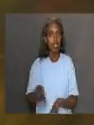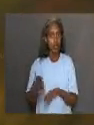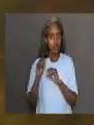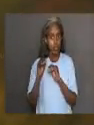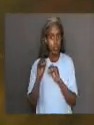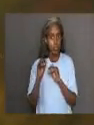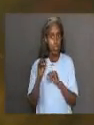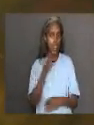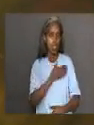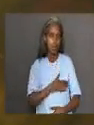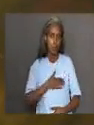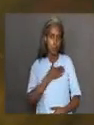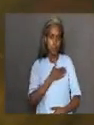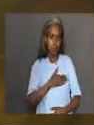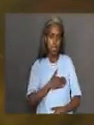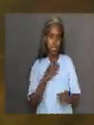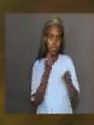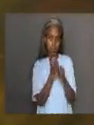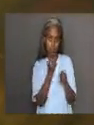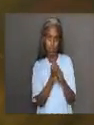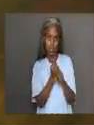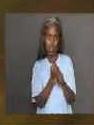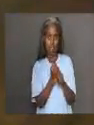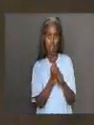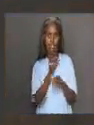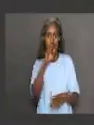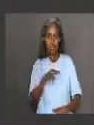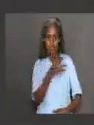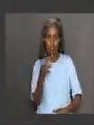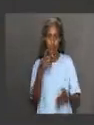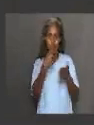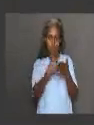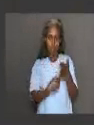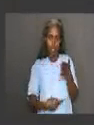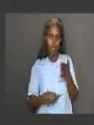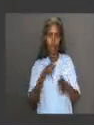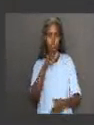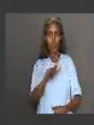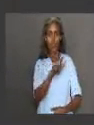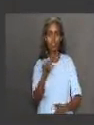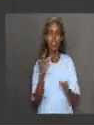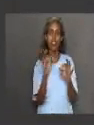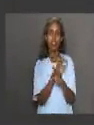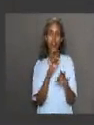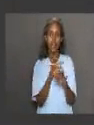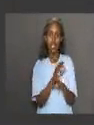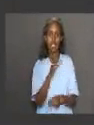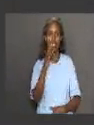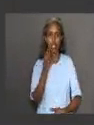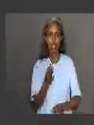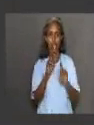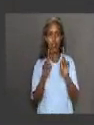Students, please construct a table of values for the quadratic function f